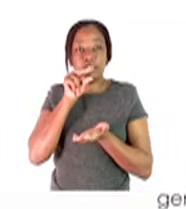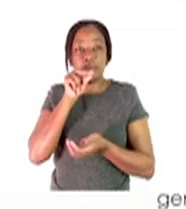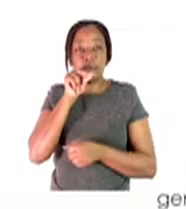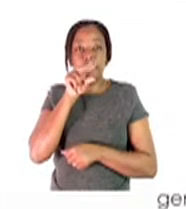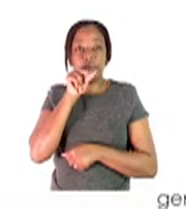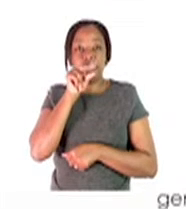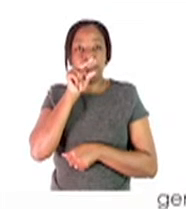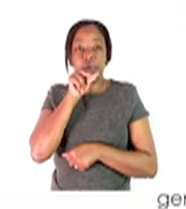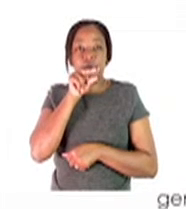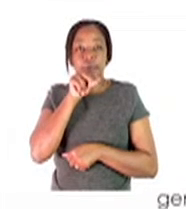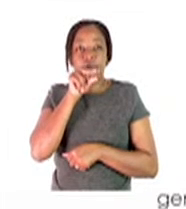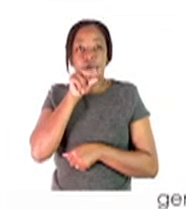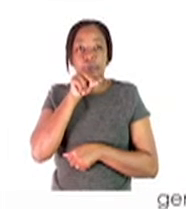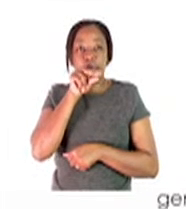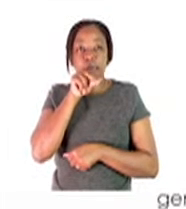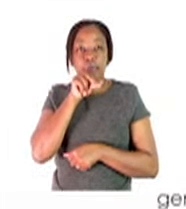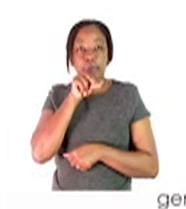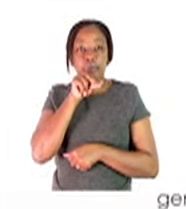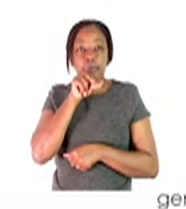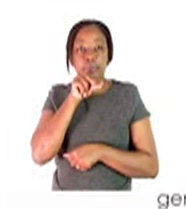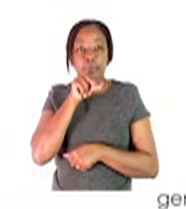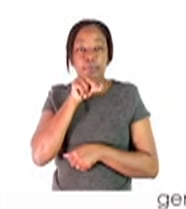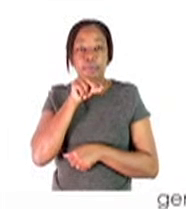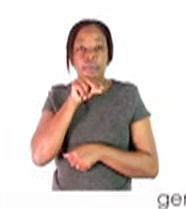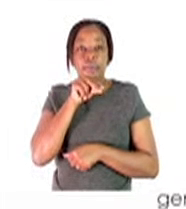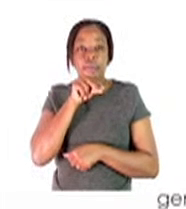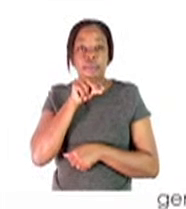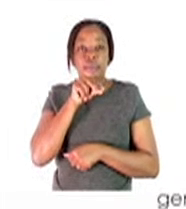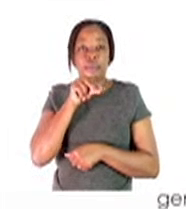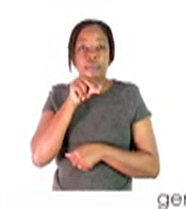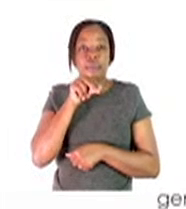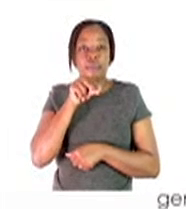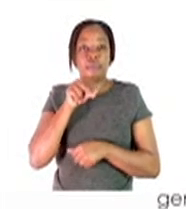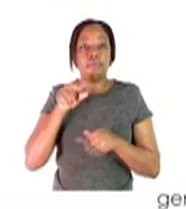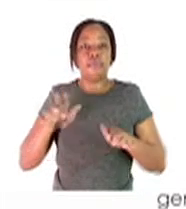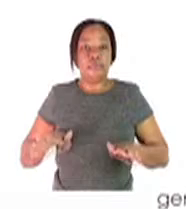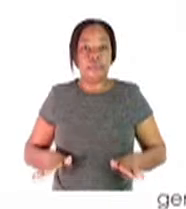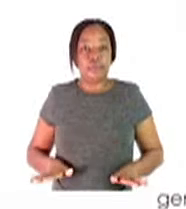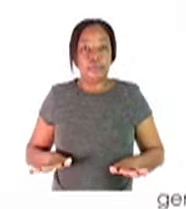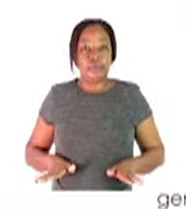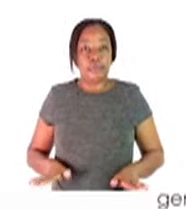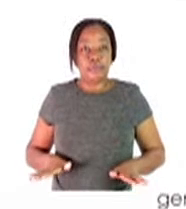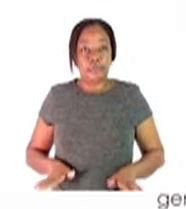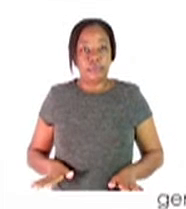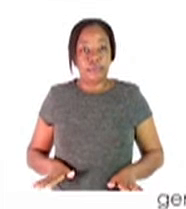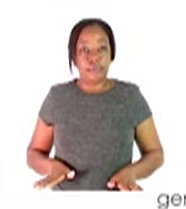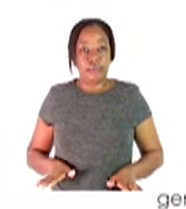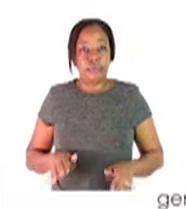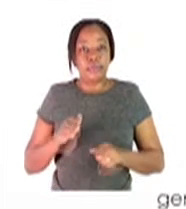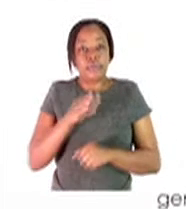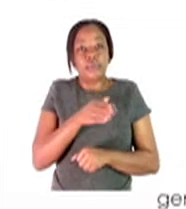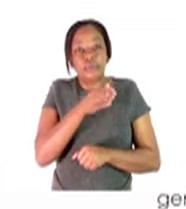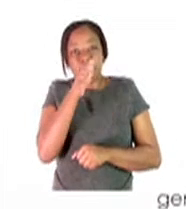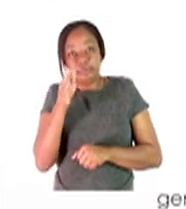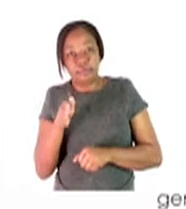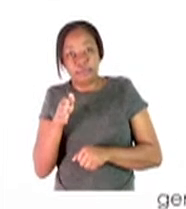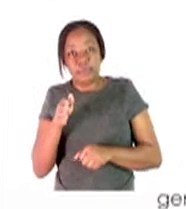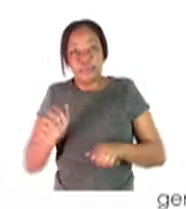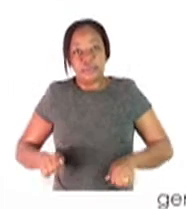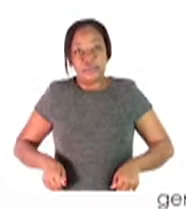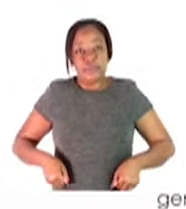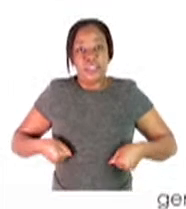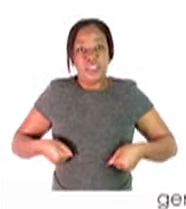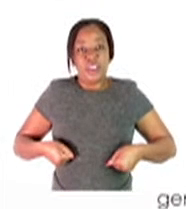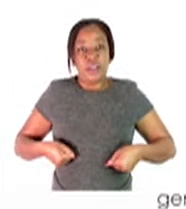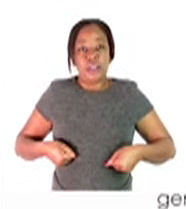Is a dark, that is a female. Is a girl. If it's a boy, then